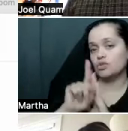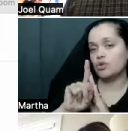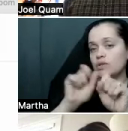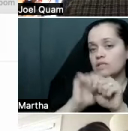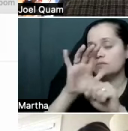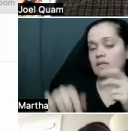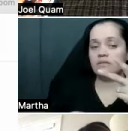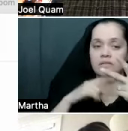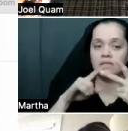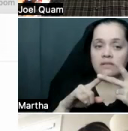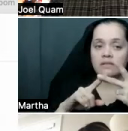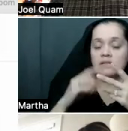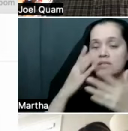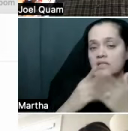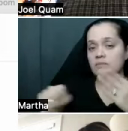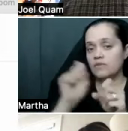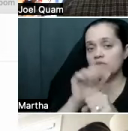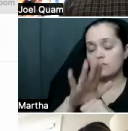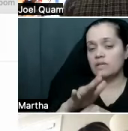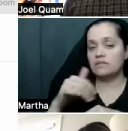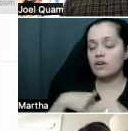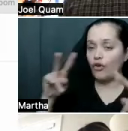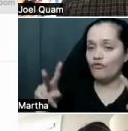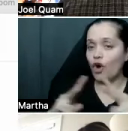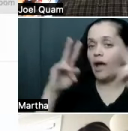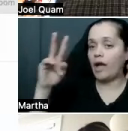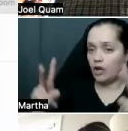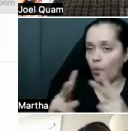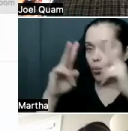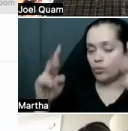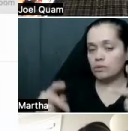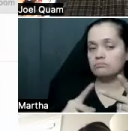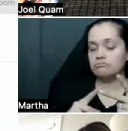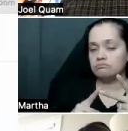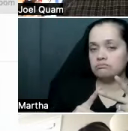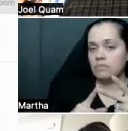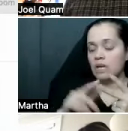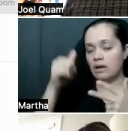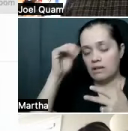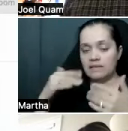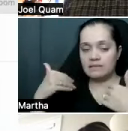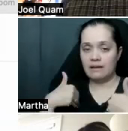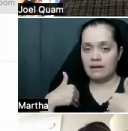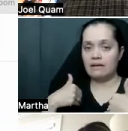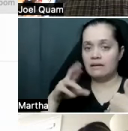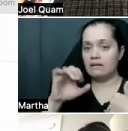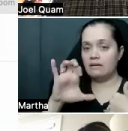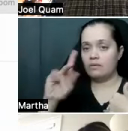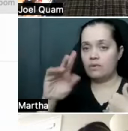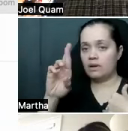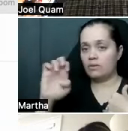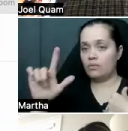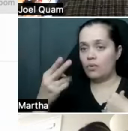mountains. Some of those mountains are volcanic. Alaska has the Rock and Roll Hall of